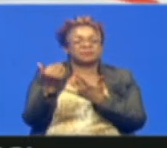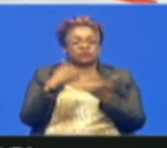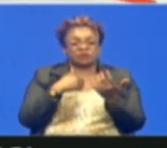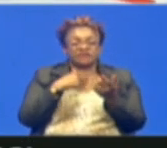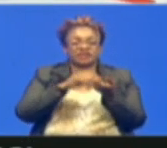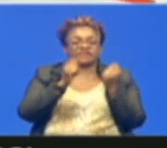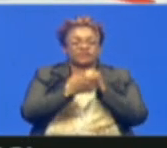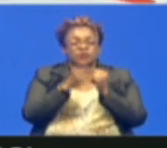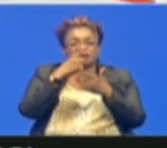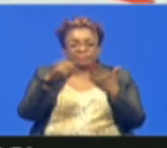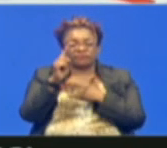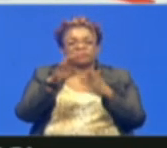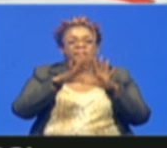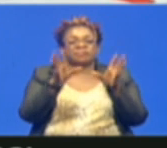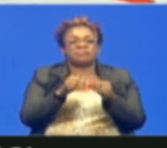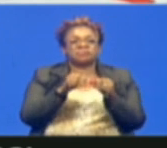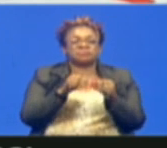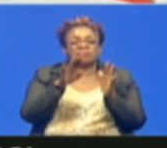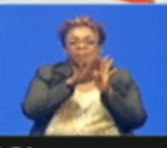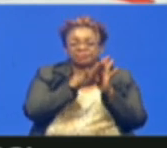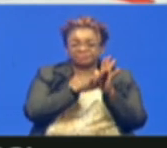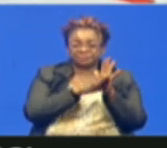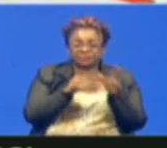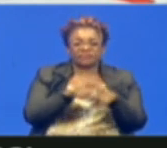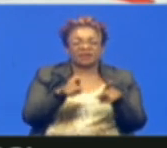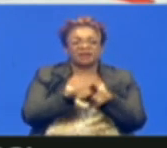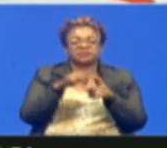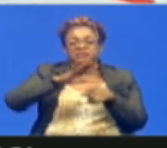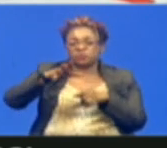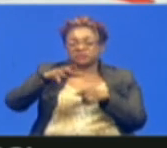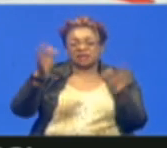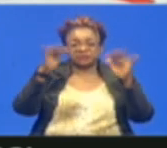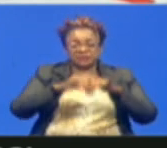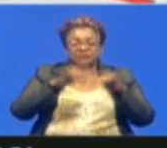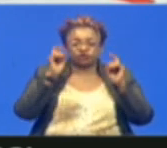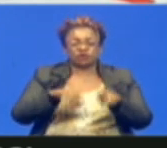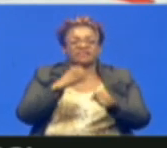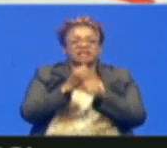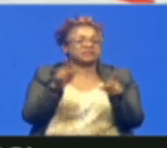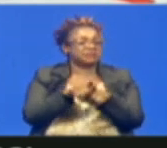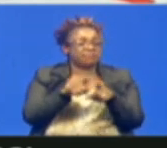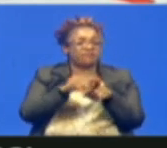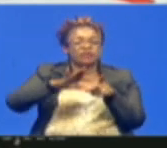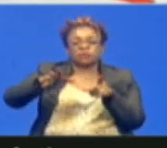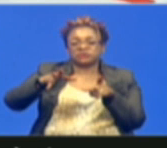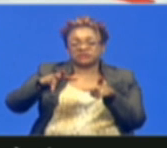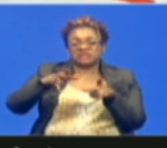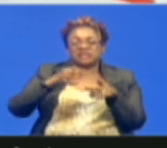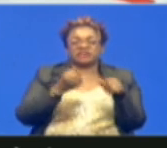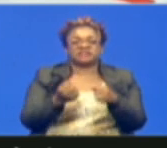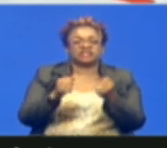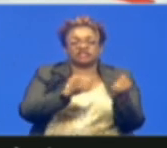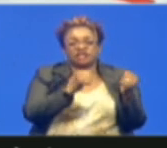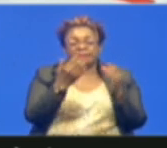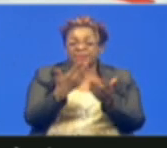reviewed and approved the budget policy statement, while the respective county assemblies are expected to have done the same for the county fiscal strategy papers.